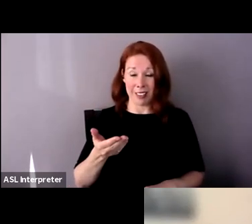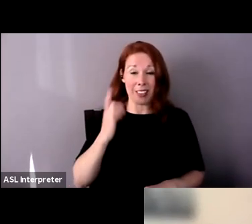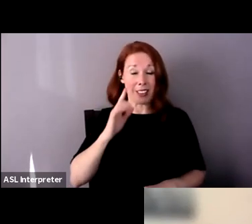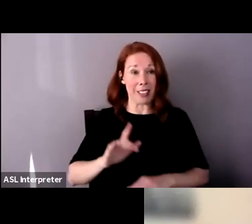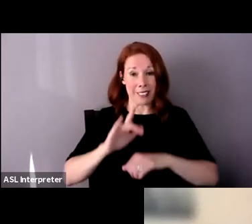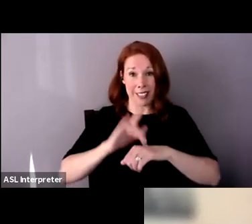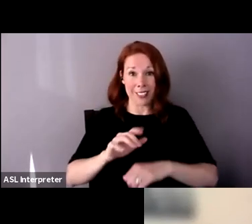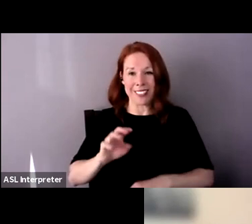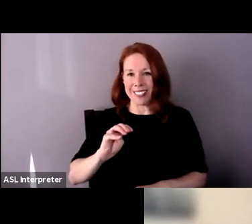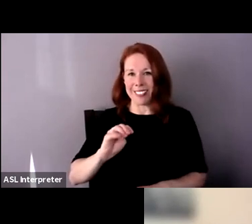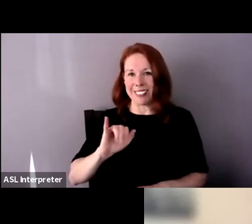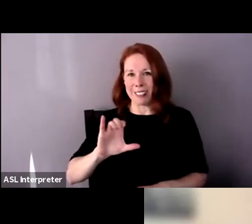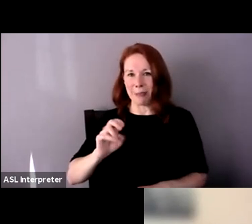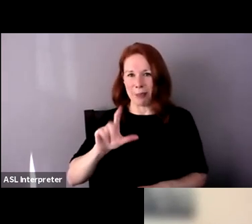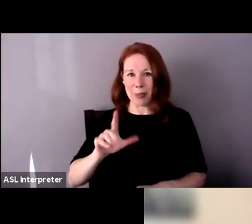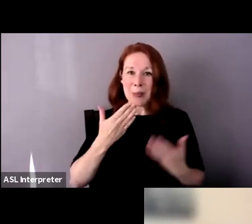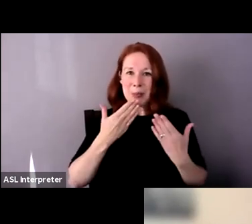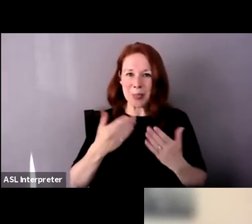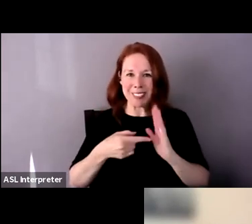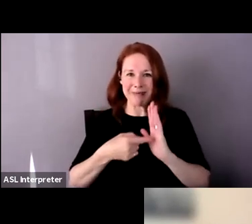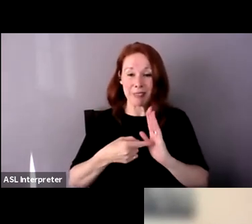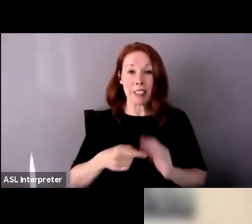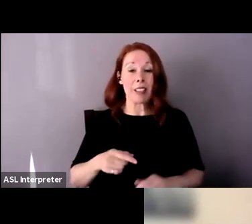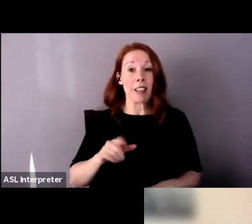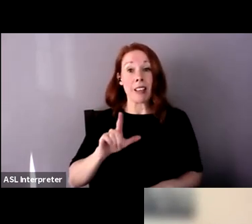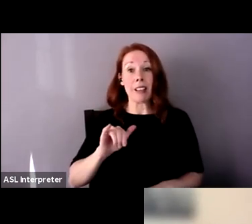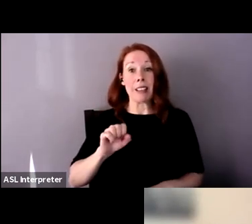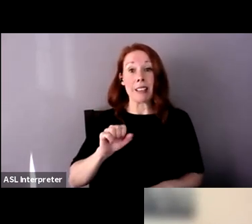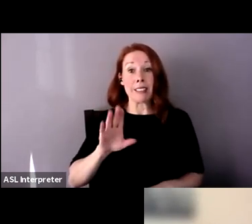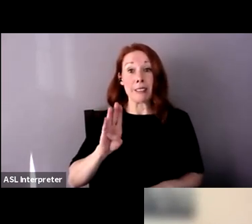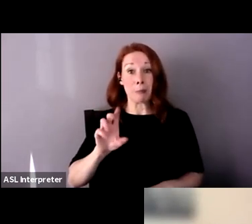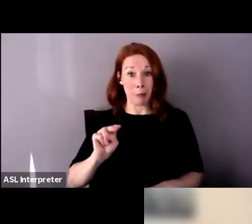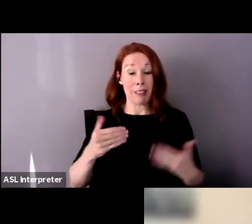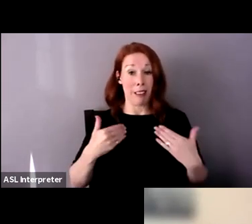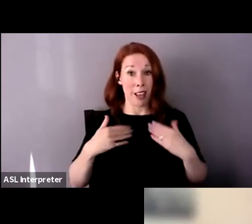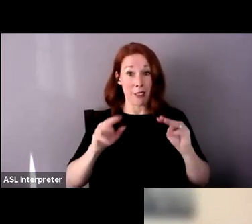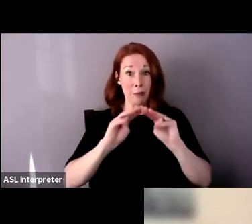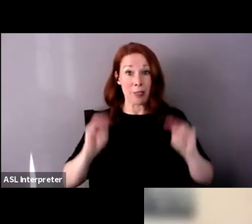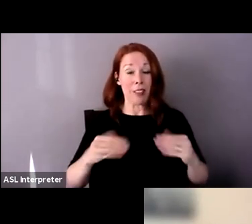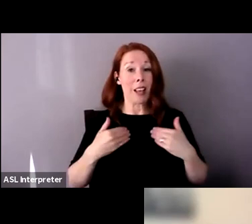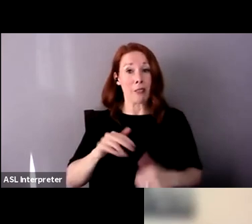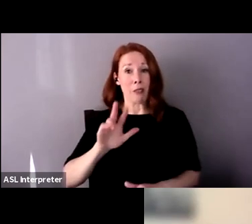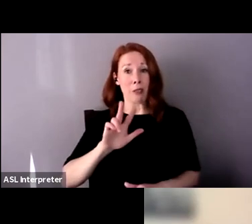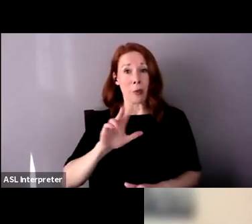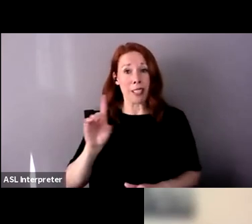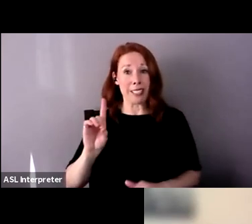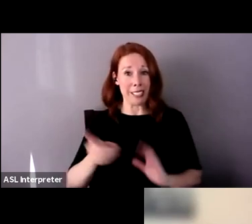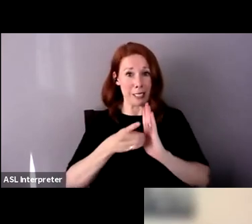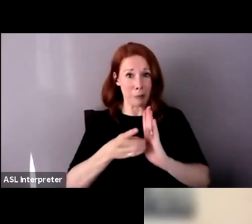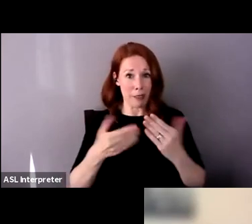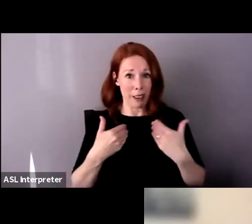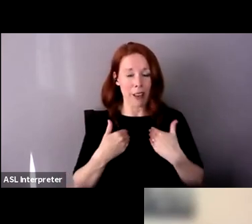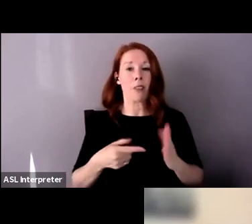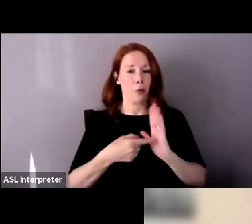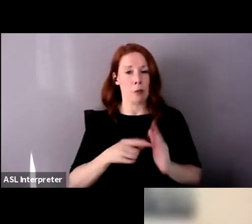the chat has just gave an example of a museum in Lisbon, which has 3D display panels. So if it's talking about a